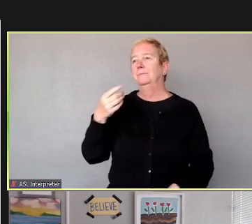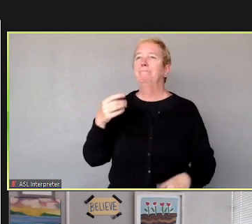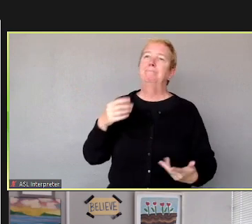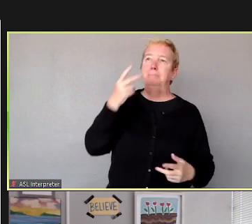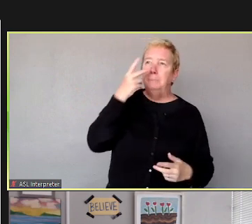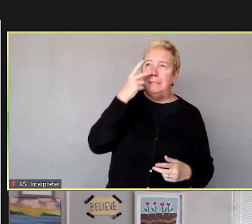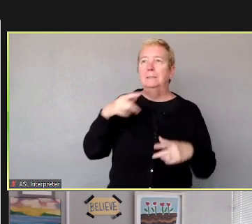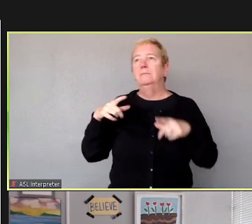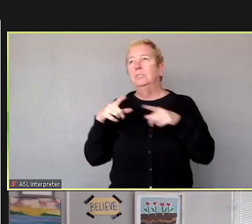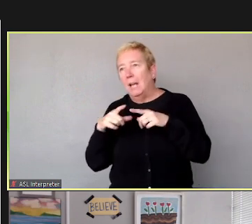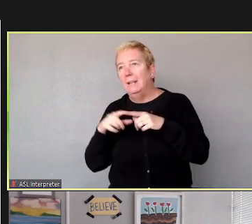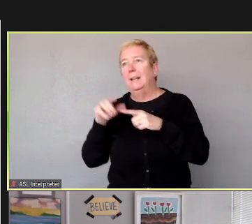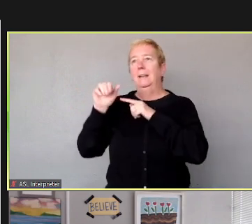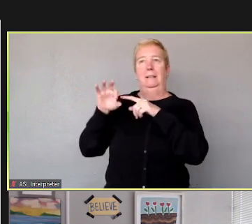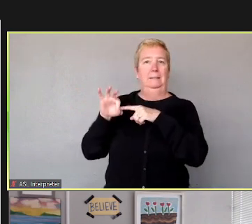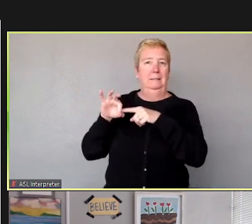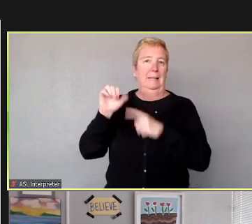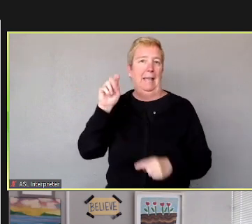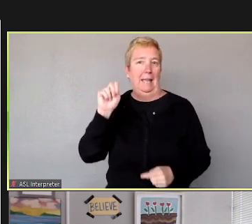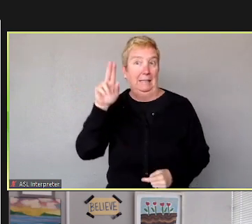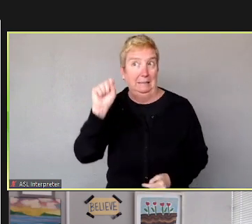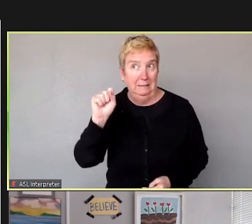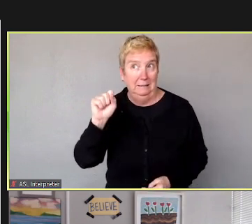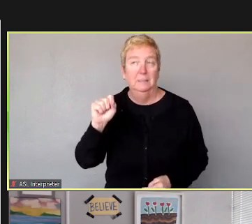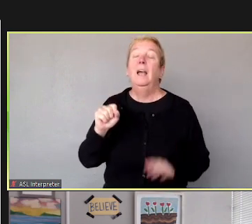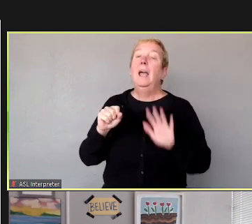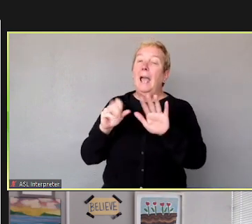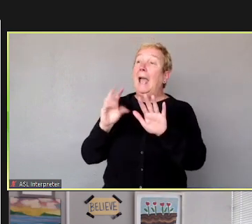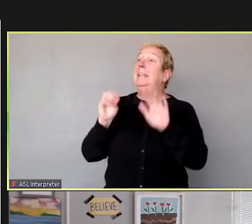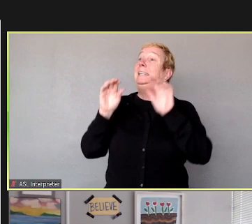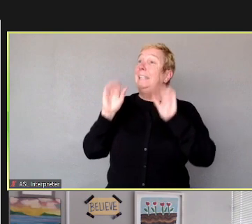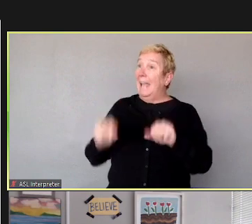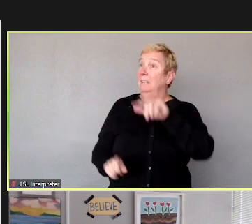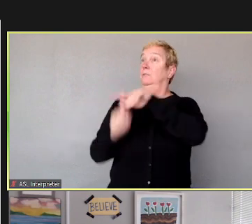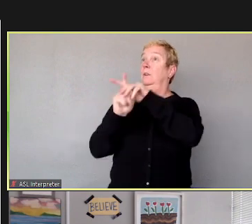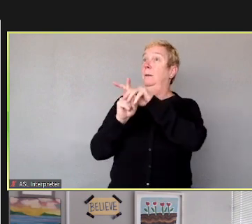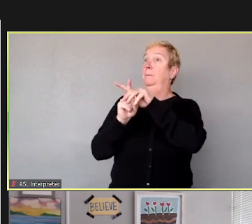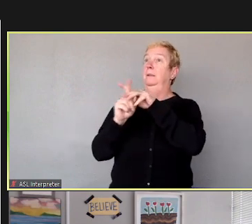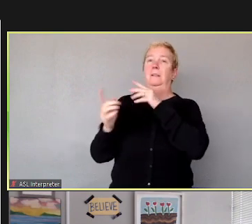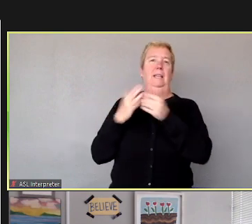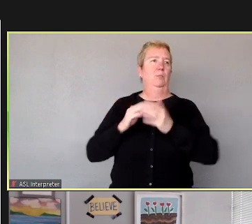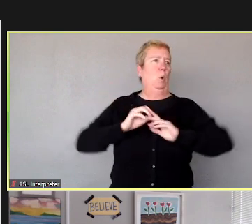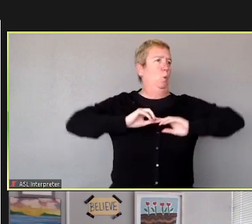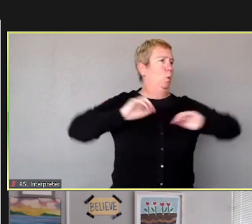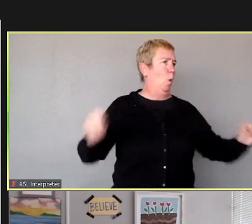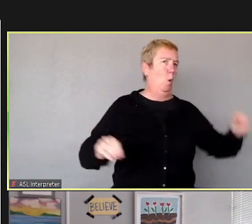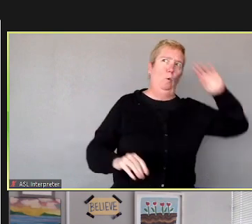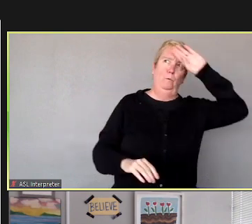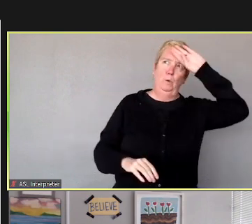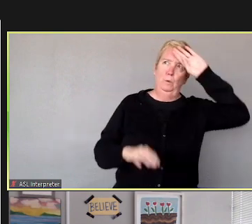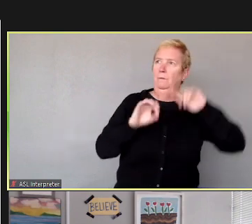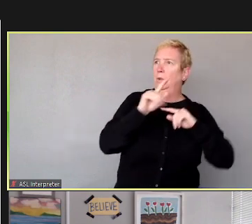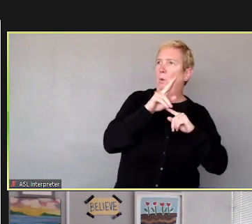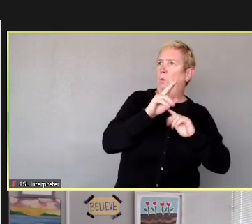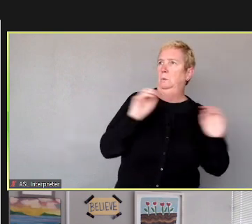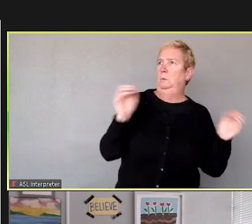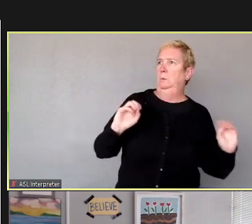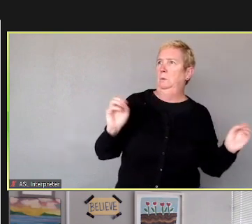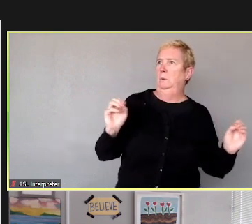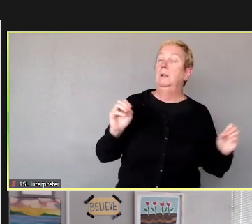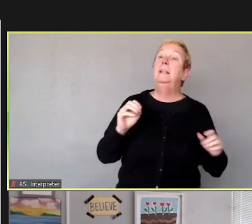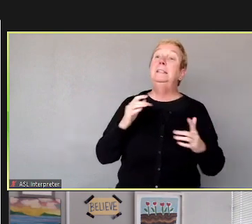also sometimes can take place without the fever or flu-like symptoms. Symptoms usually start, like I said, 1 to 2 weeks